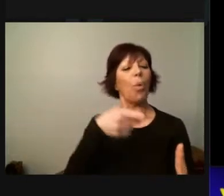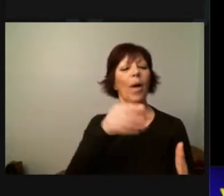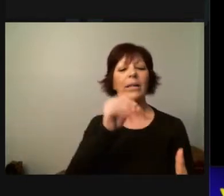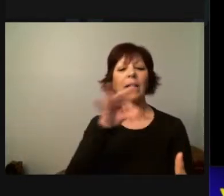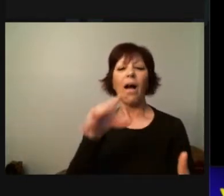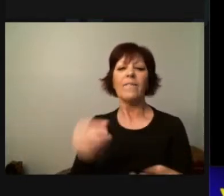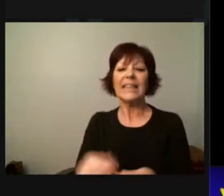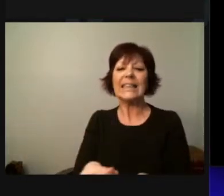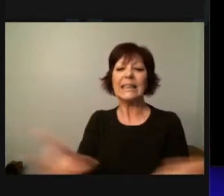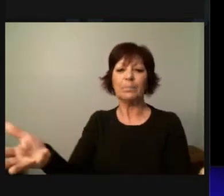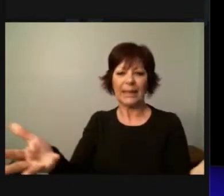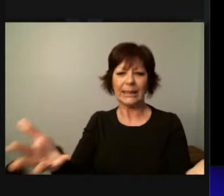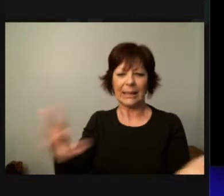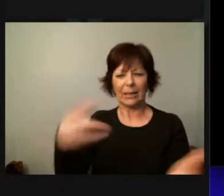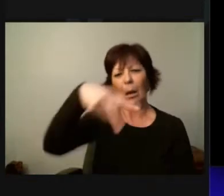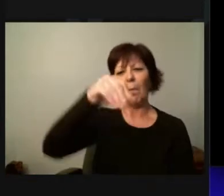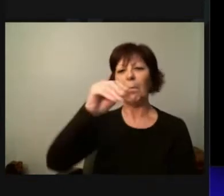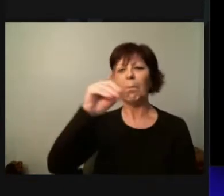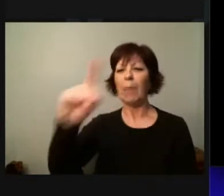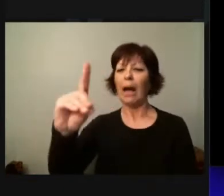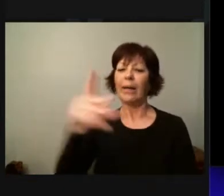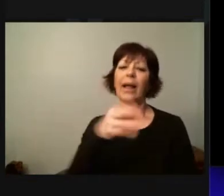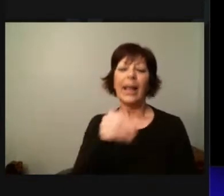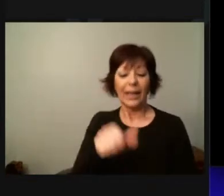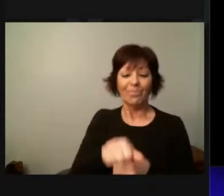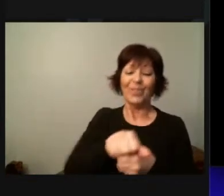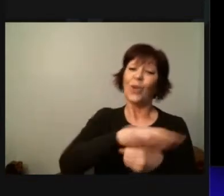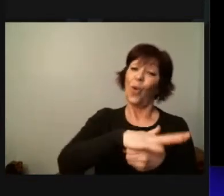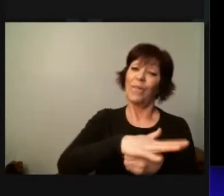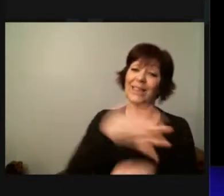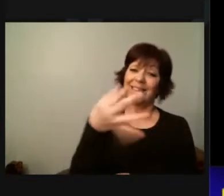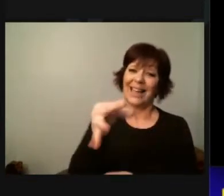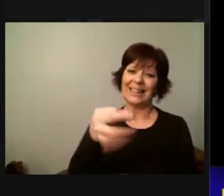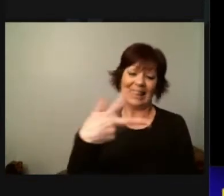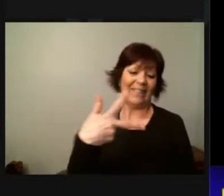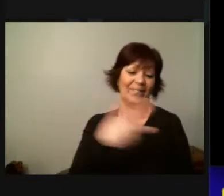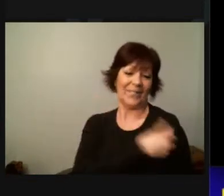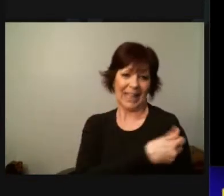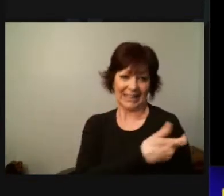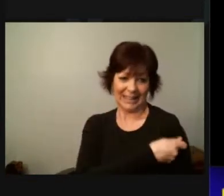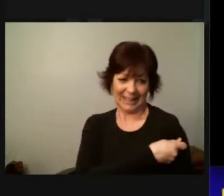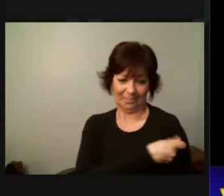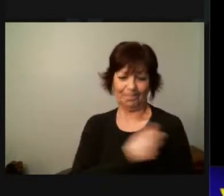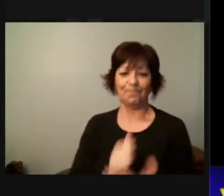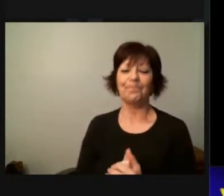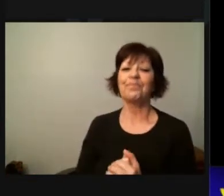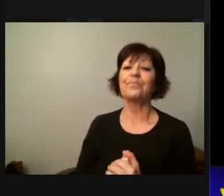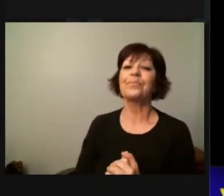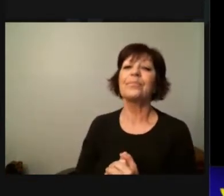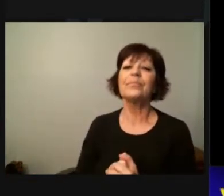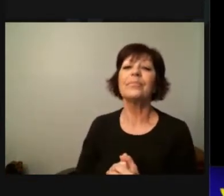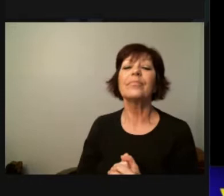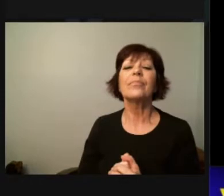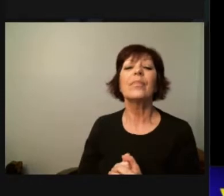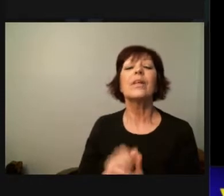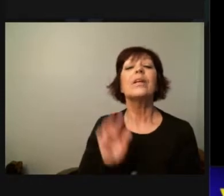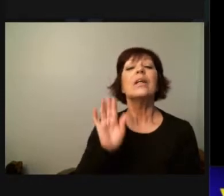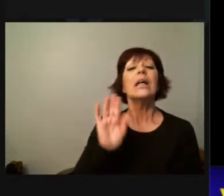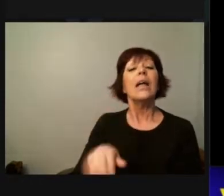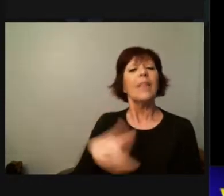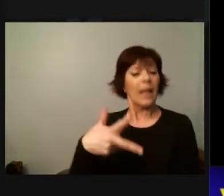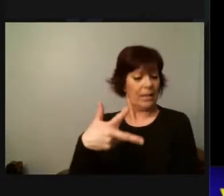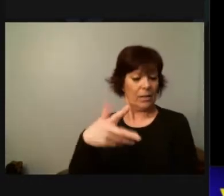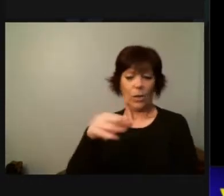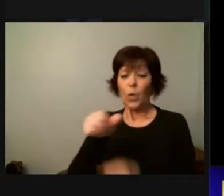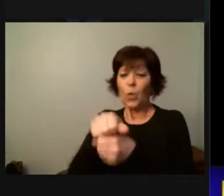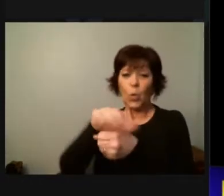and the COVID-19 vaccine that is being provided at this point right now. The COVID vaccine